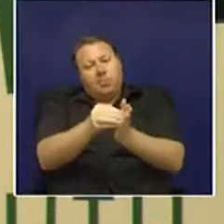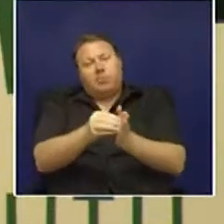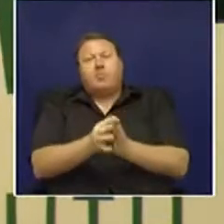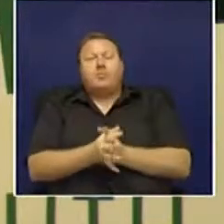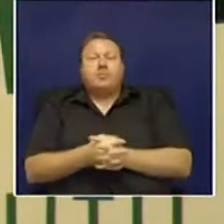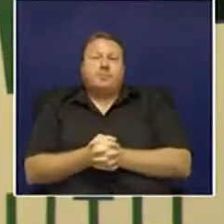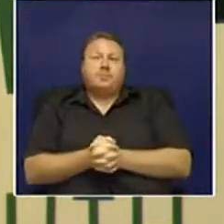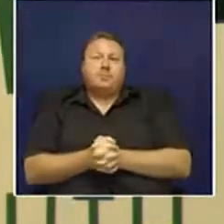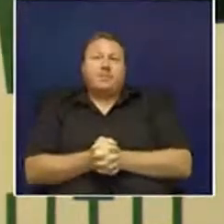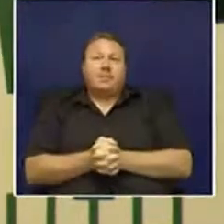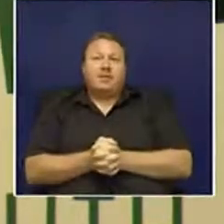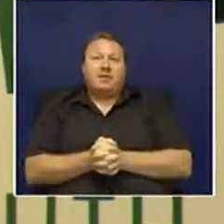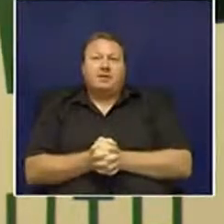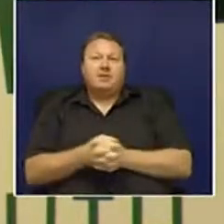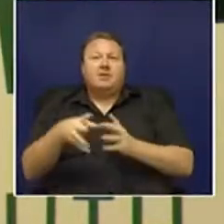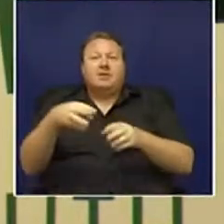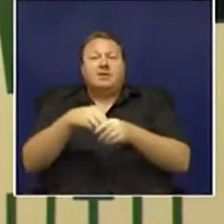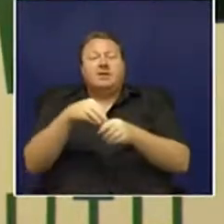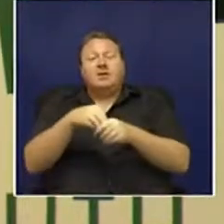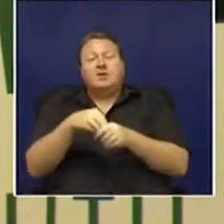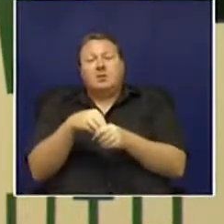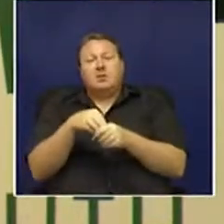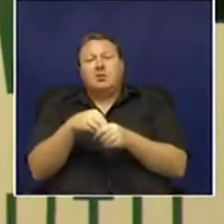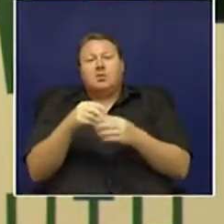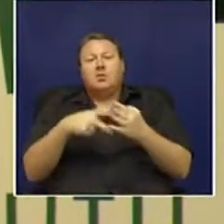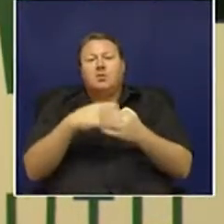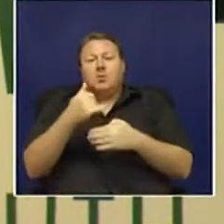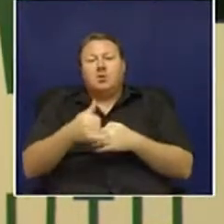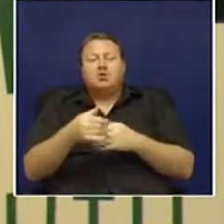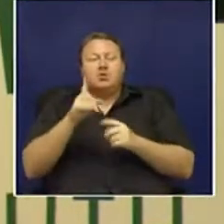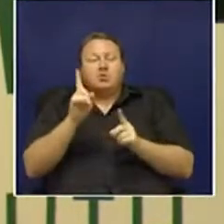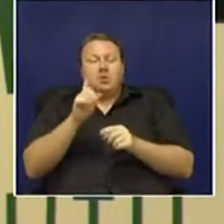Included in this project is going to be student accommodation.